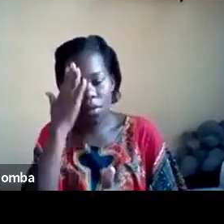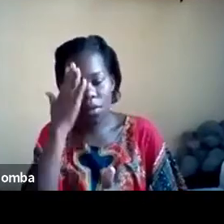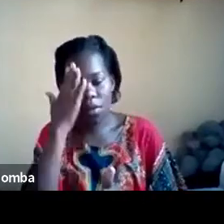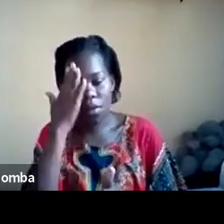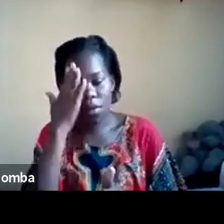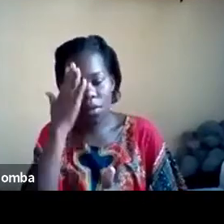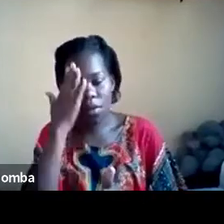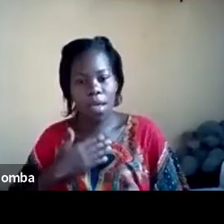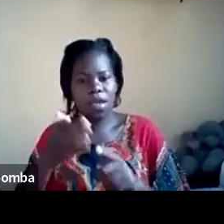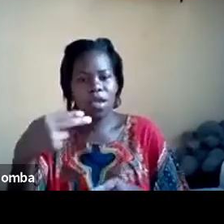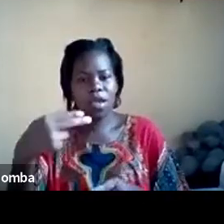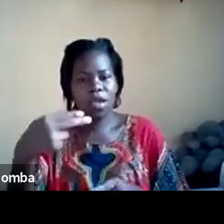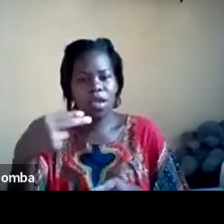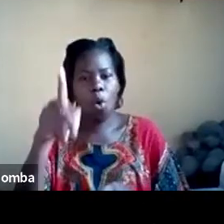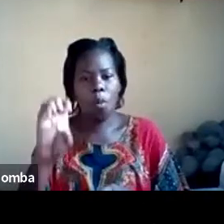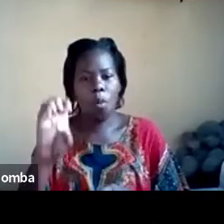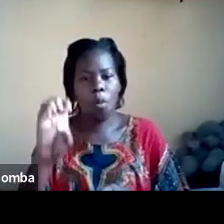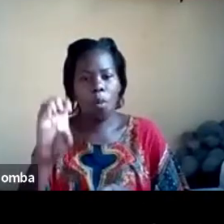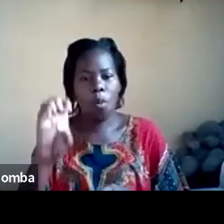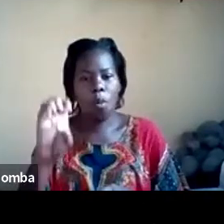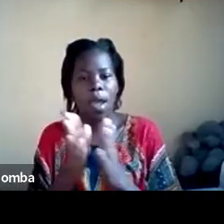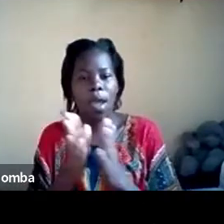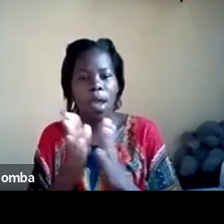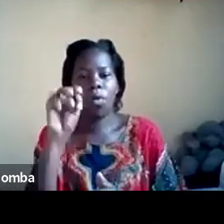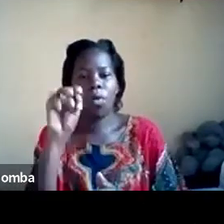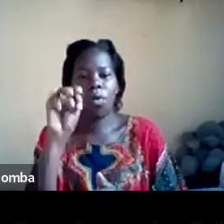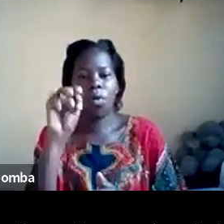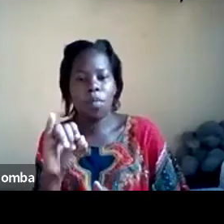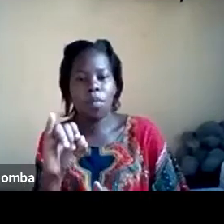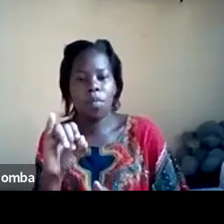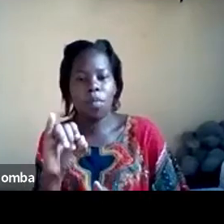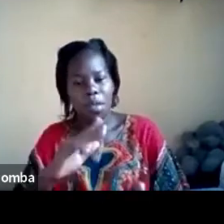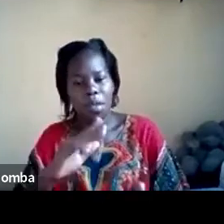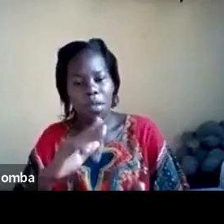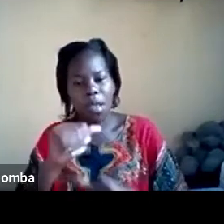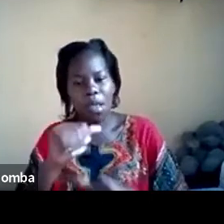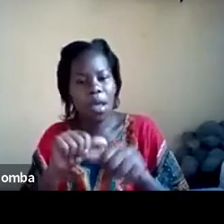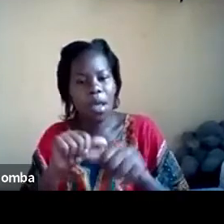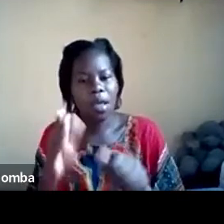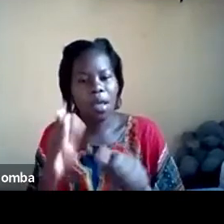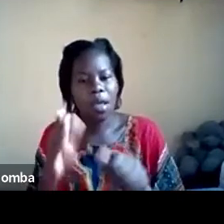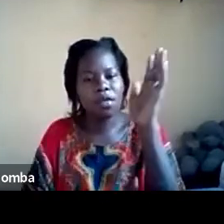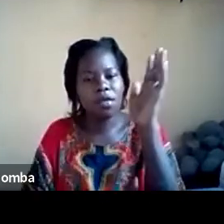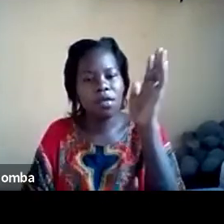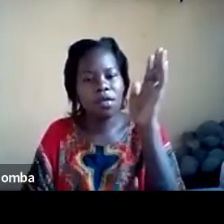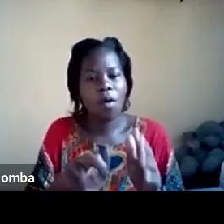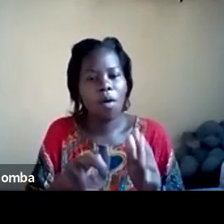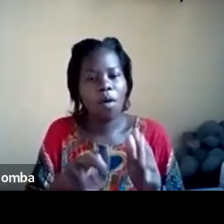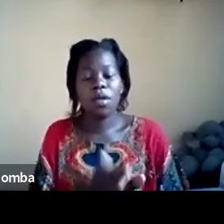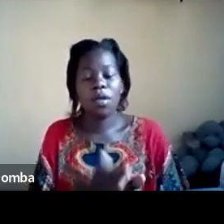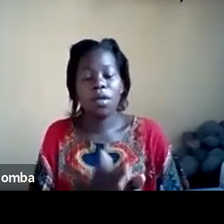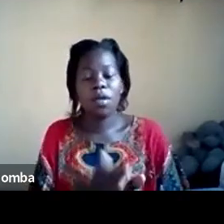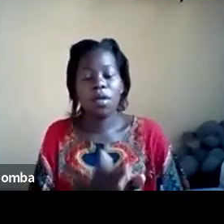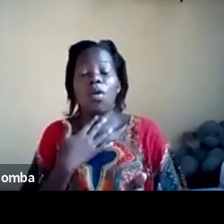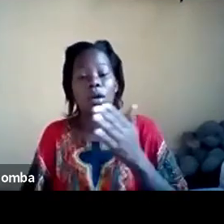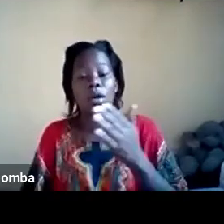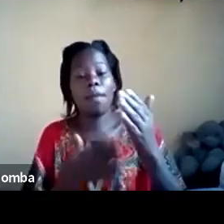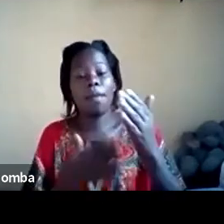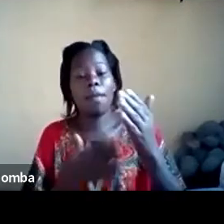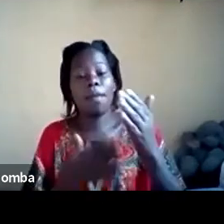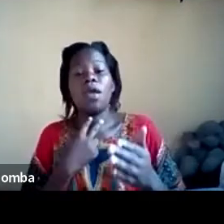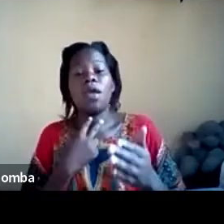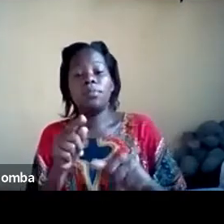Hope and Naomi have spoken a lot about developmental minerals. I would want to add my voice to that. And